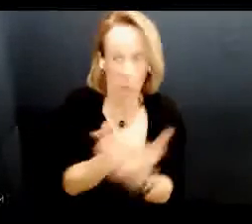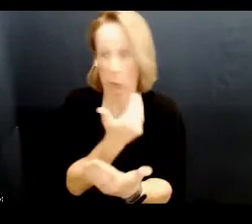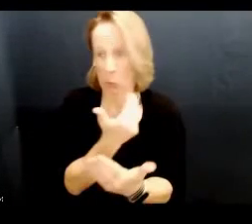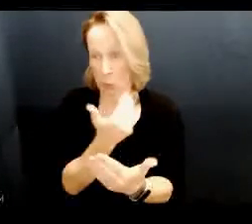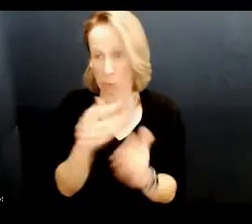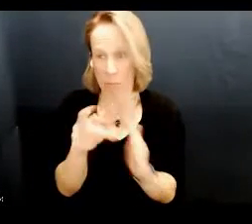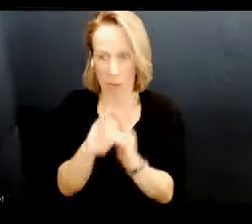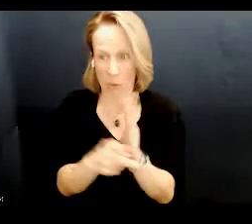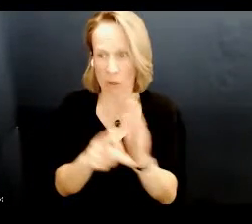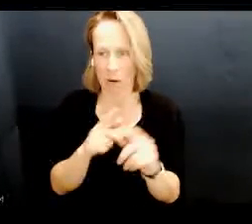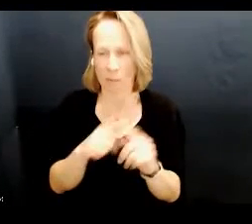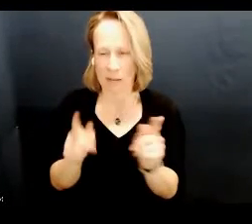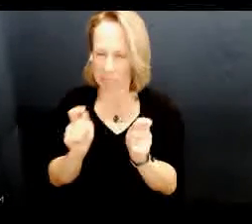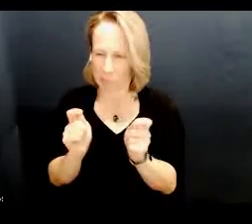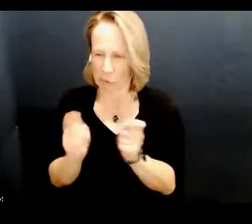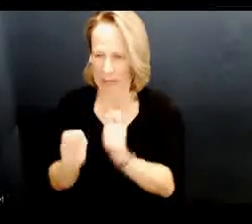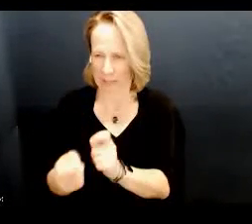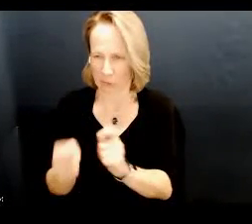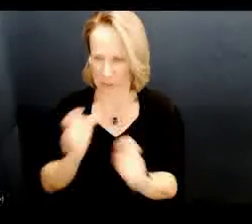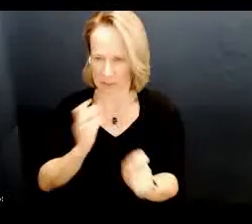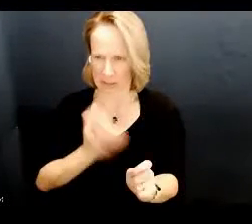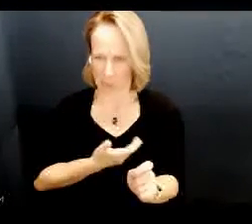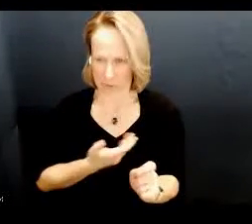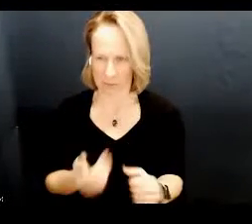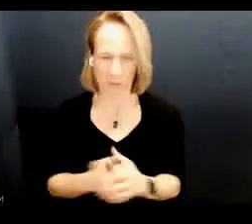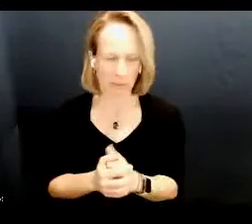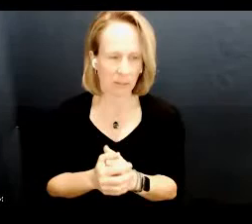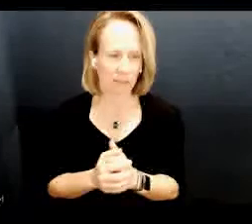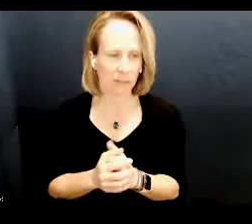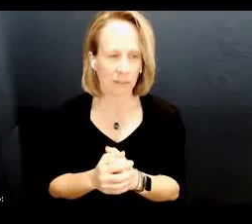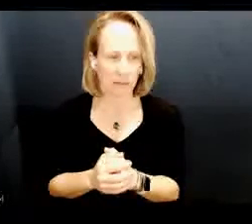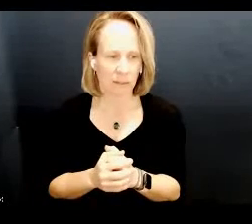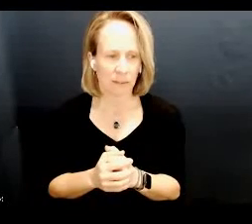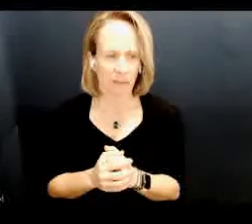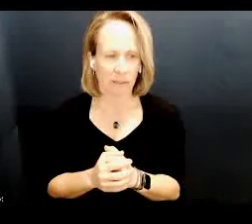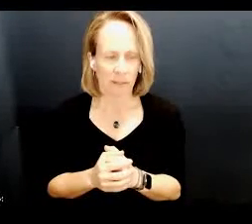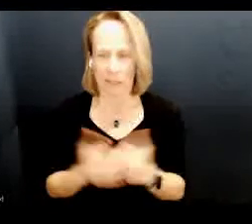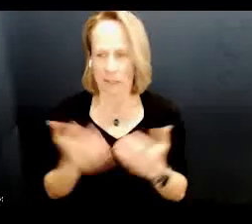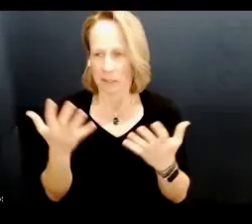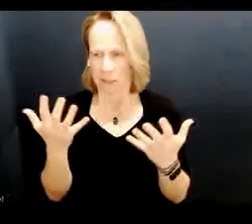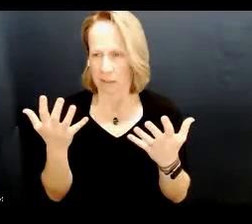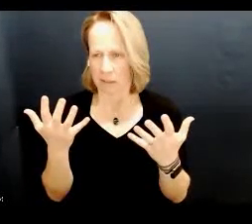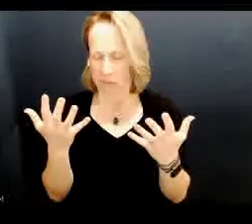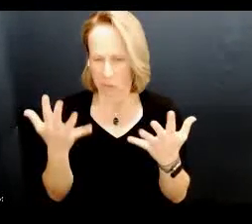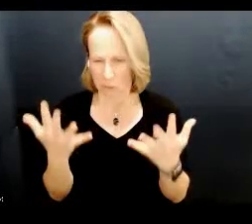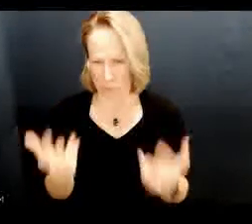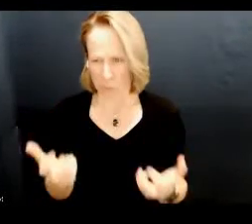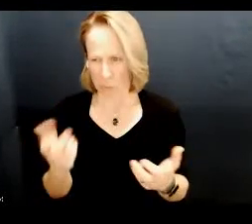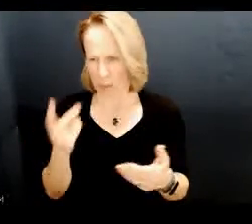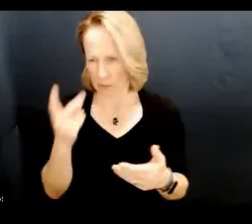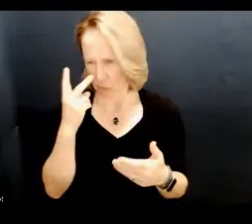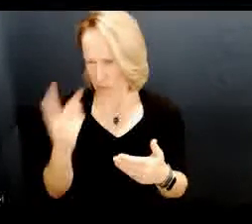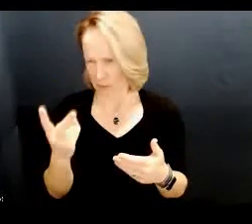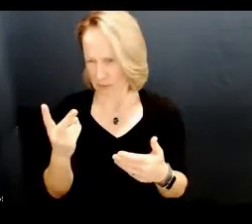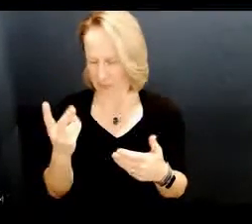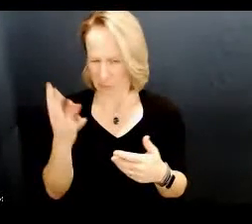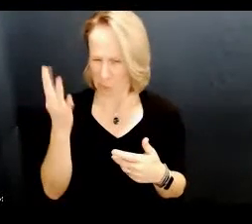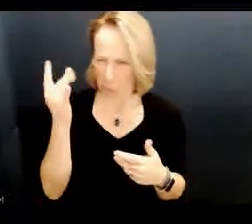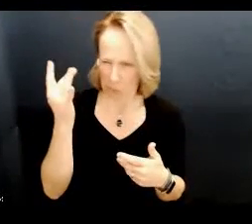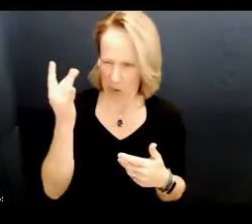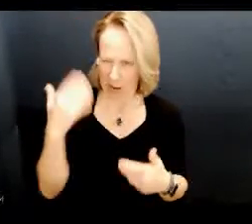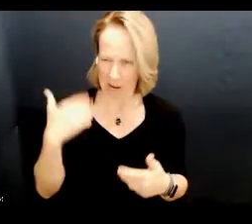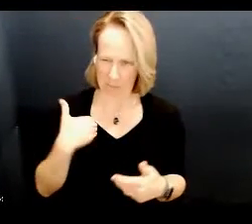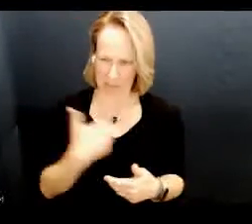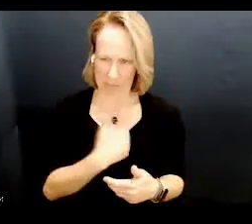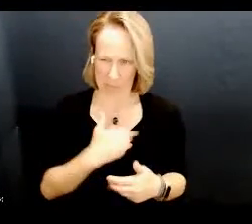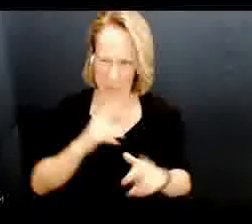updating an existing one. We want to look at why members respond as they do. And then as we